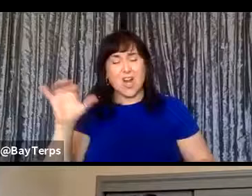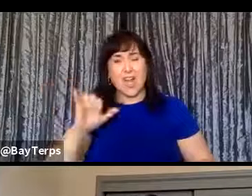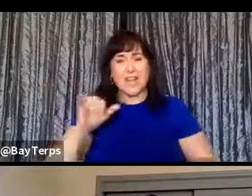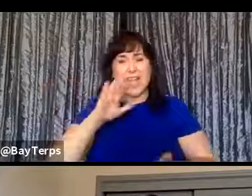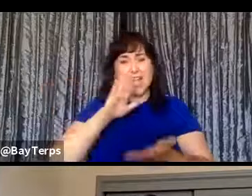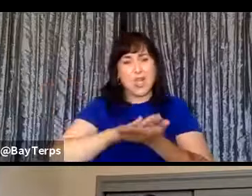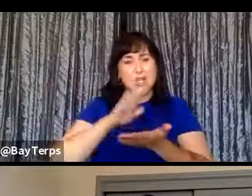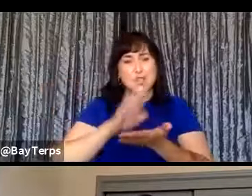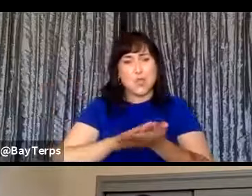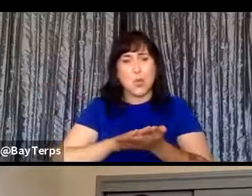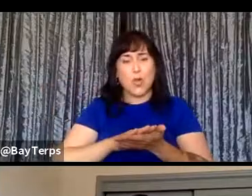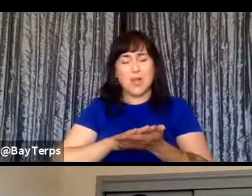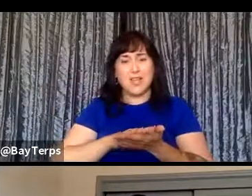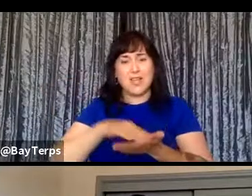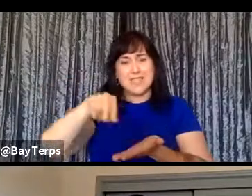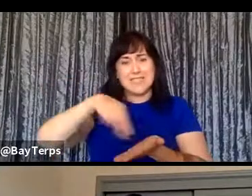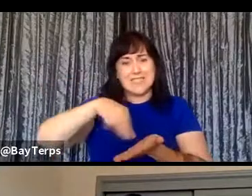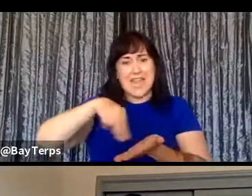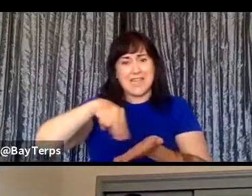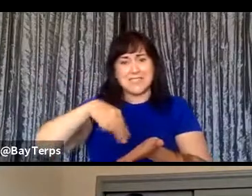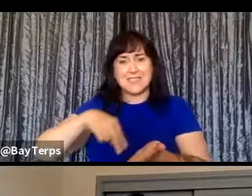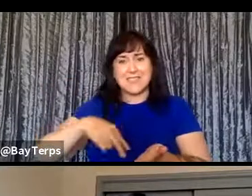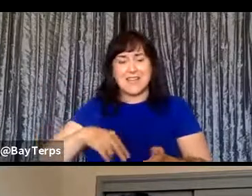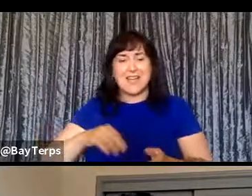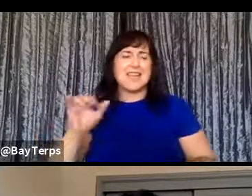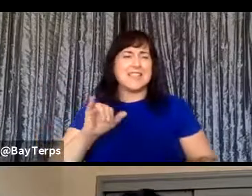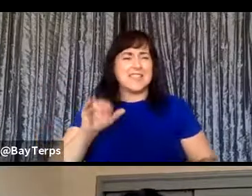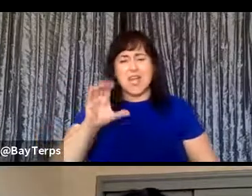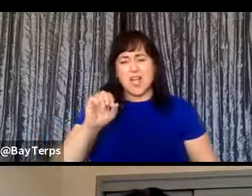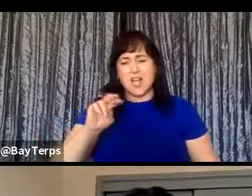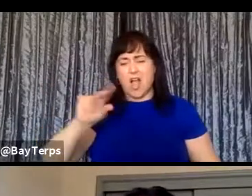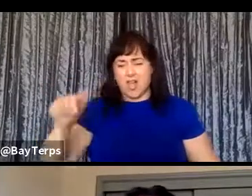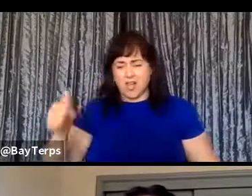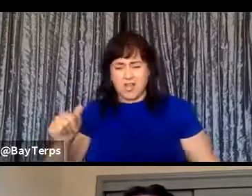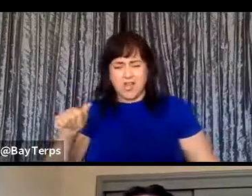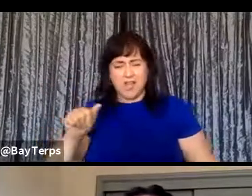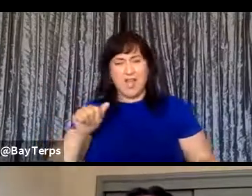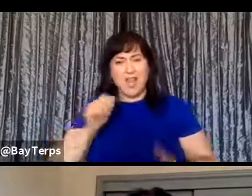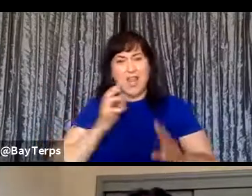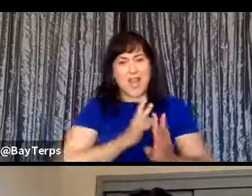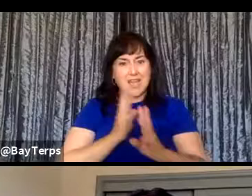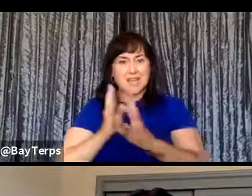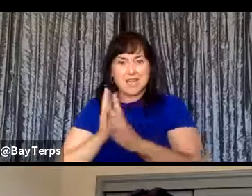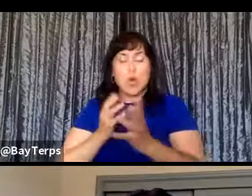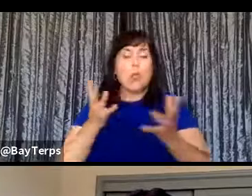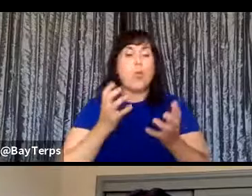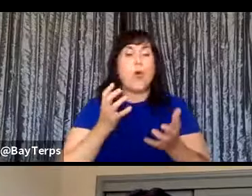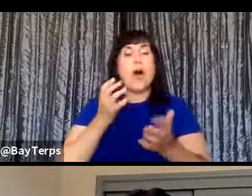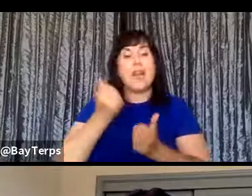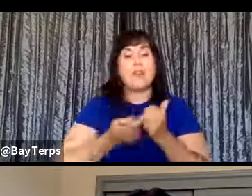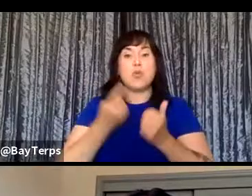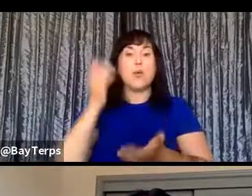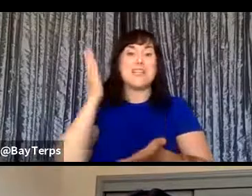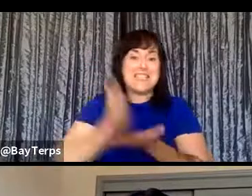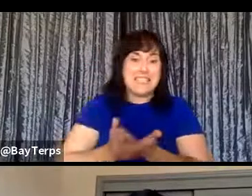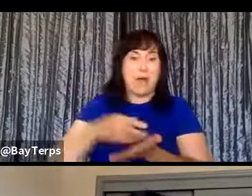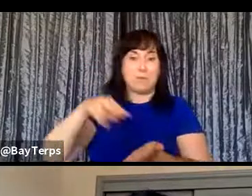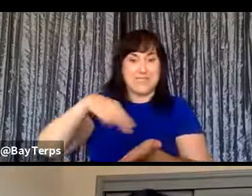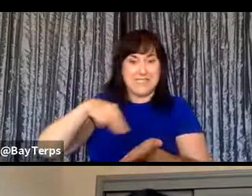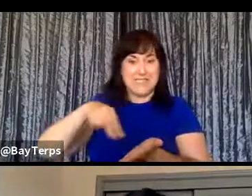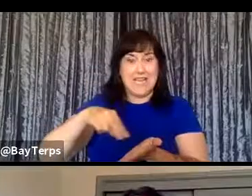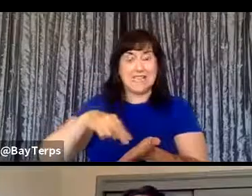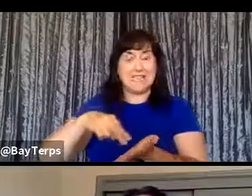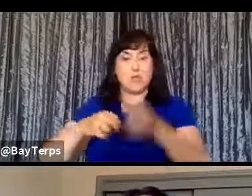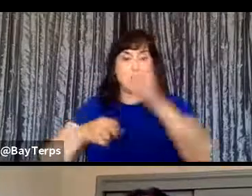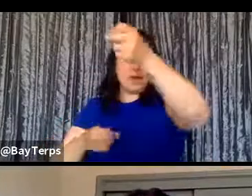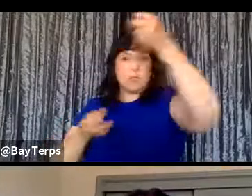doing a conga line. I don't know why this is a conga line, because it's not like any conga line I've ever seen. But we want to stop everybody dancing. We do that by putting it into the freezer or into the